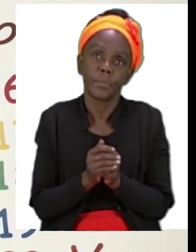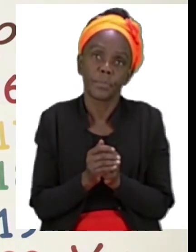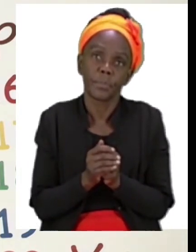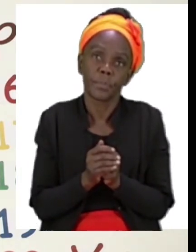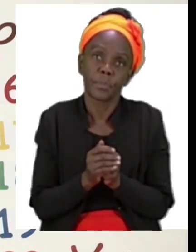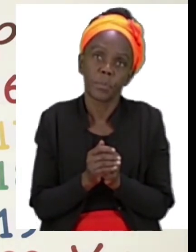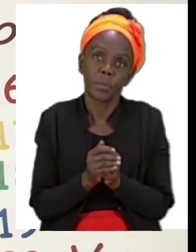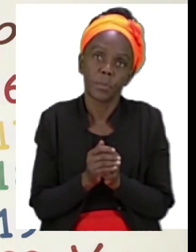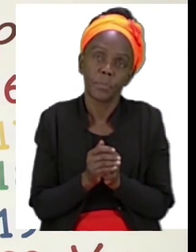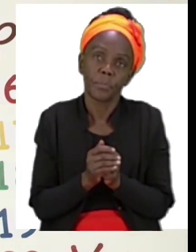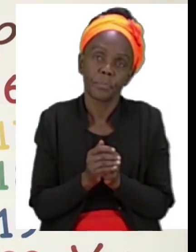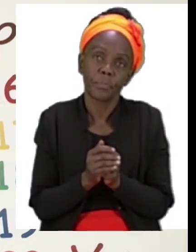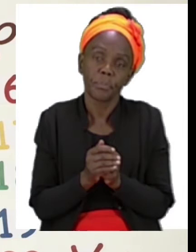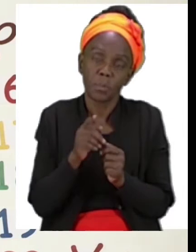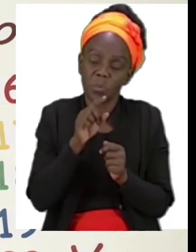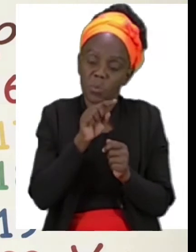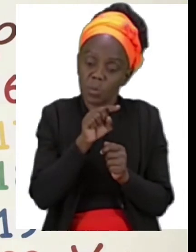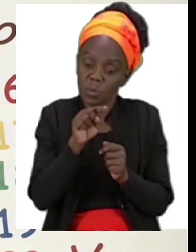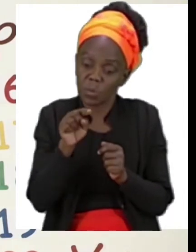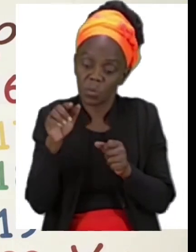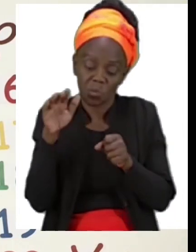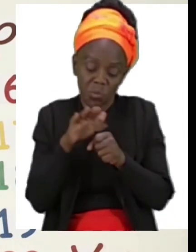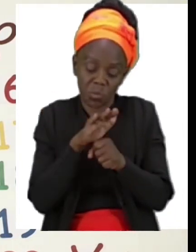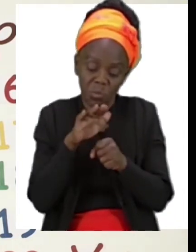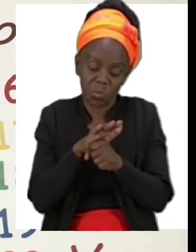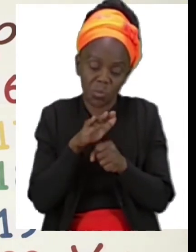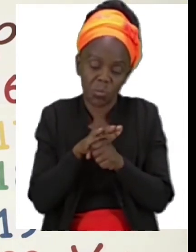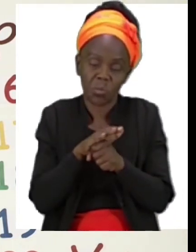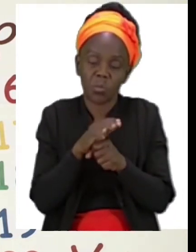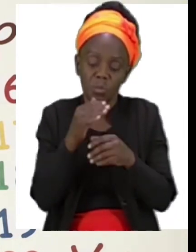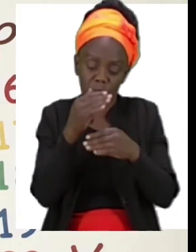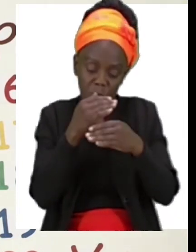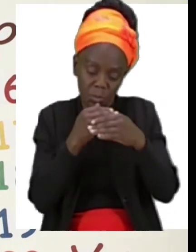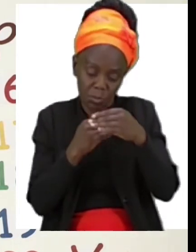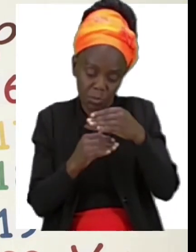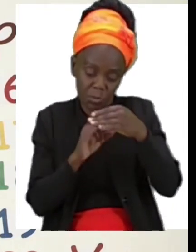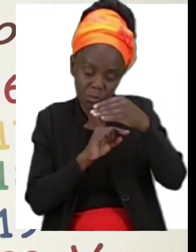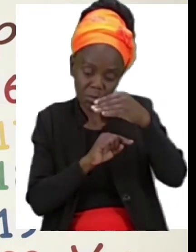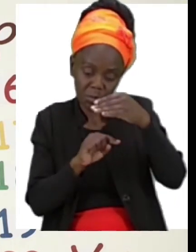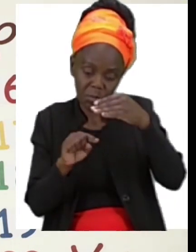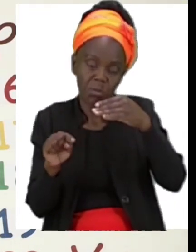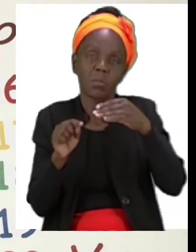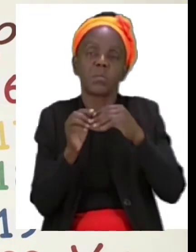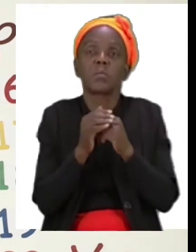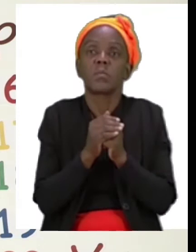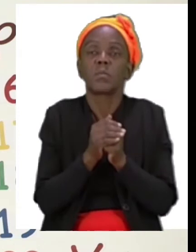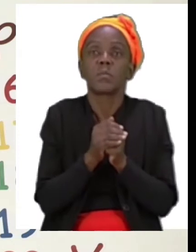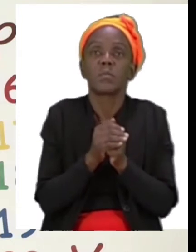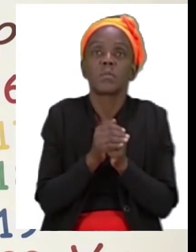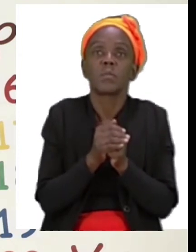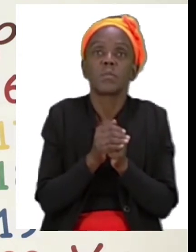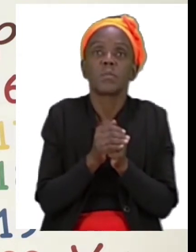And then because the word culture will not fit here, it is too small, I need to go to